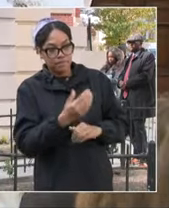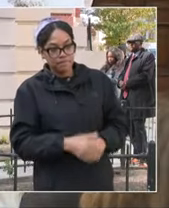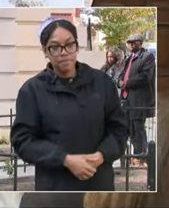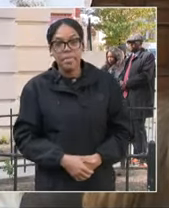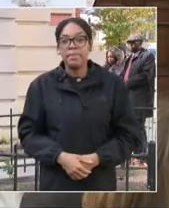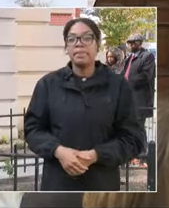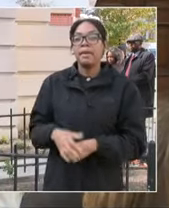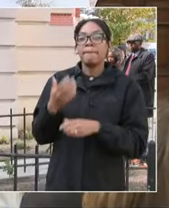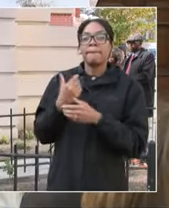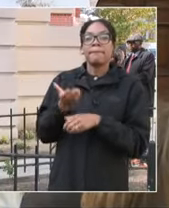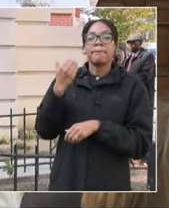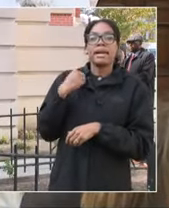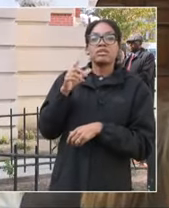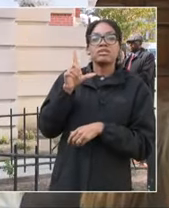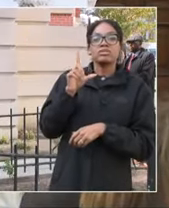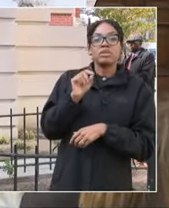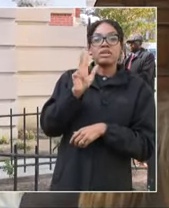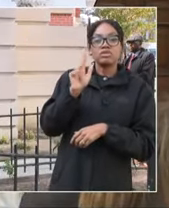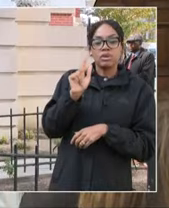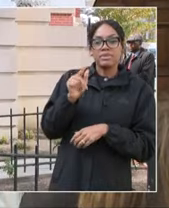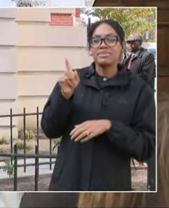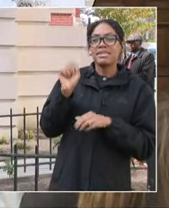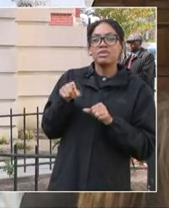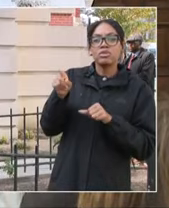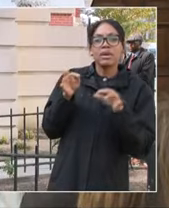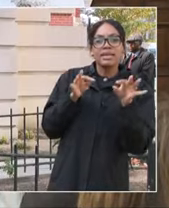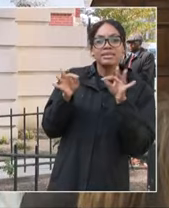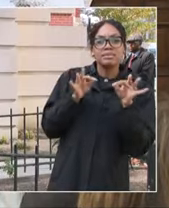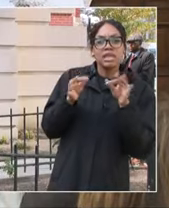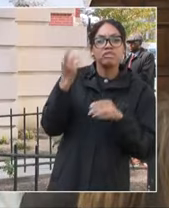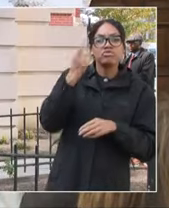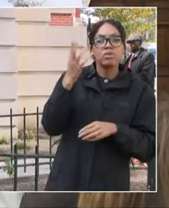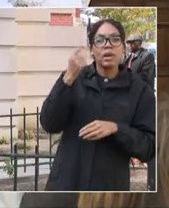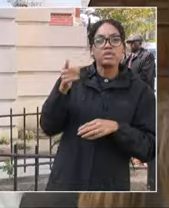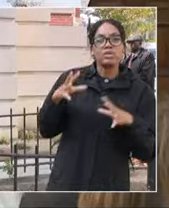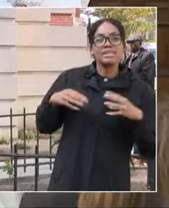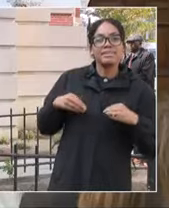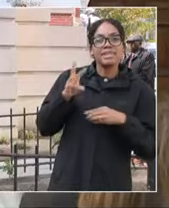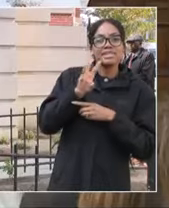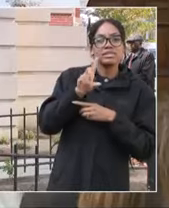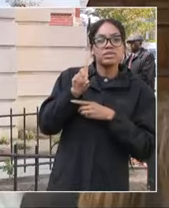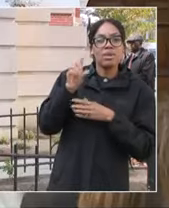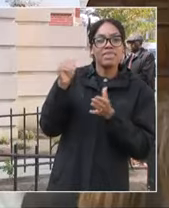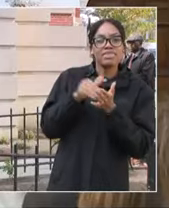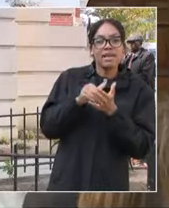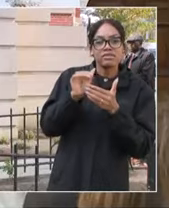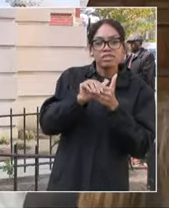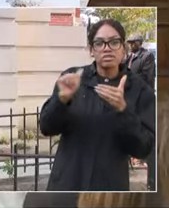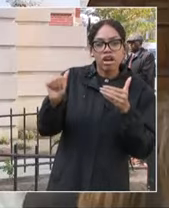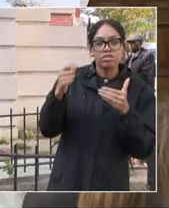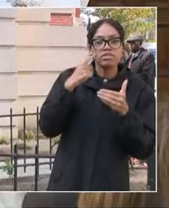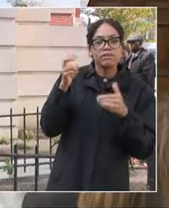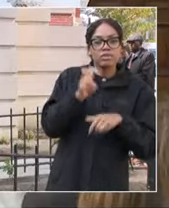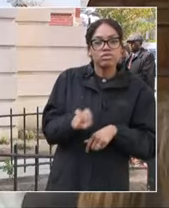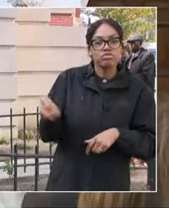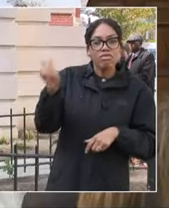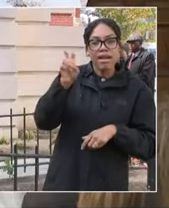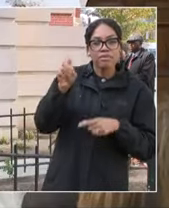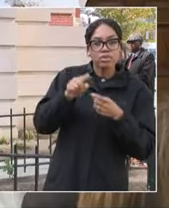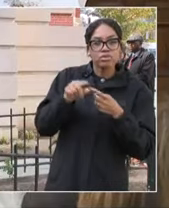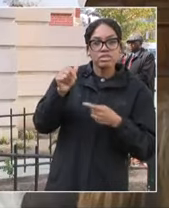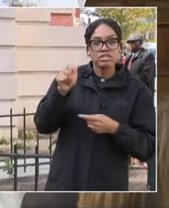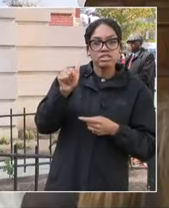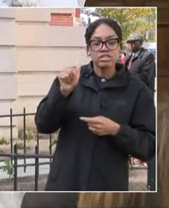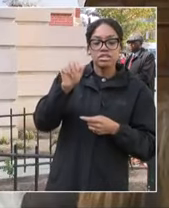back to 2023. Can you explain your reasoning why you accepted $61,000 in travel from Qatar after it paid $4 billion